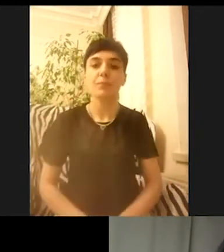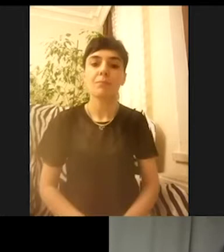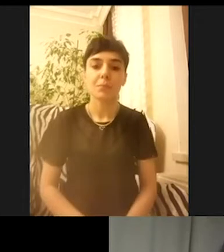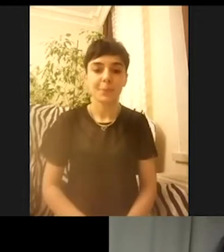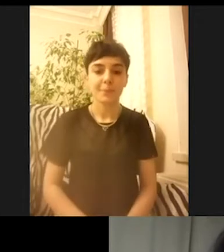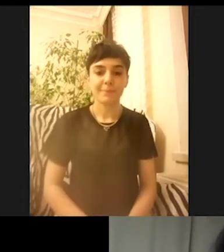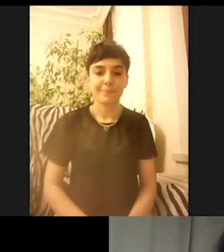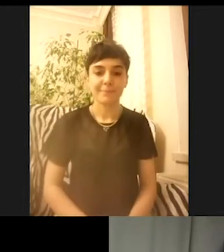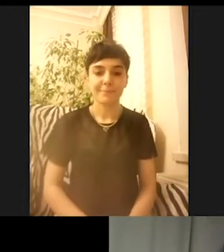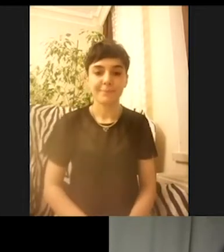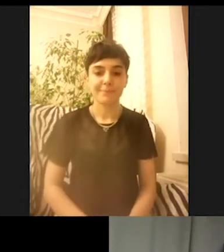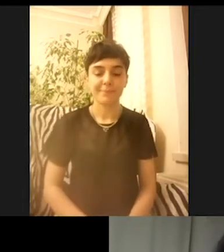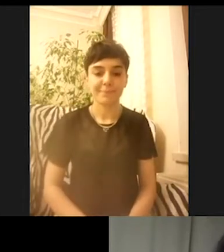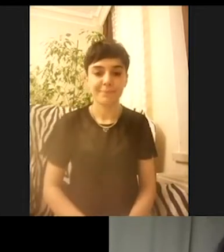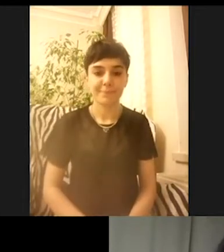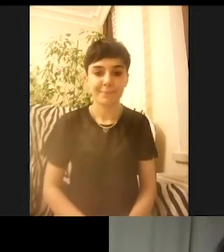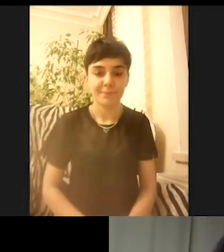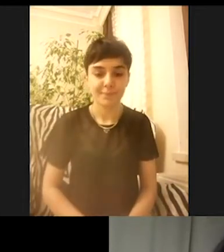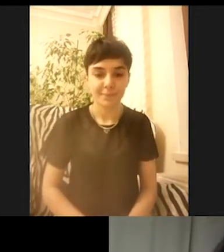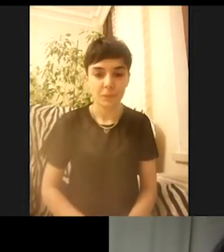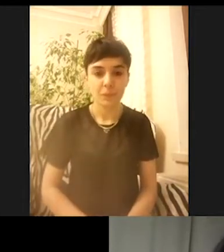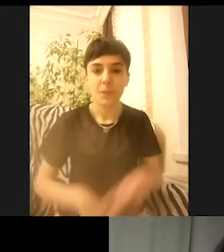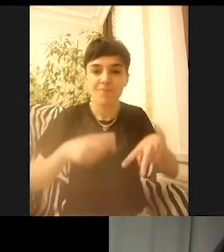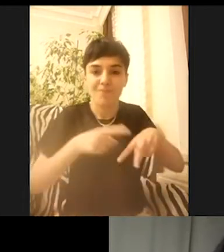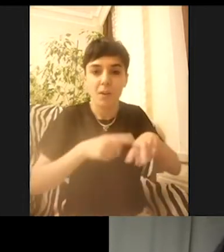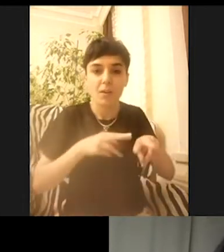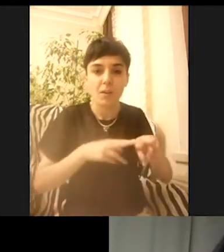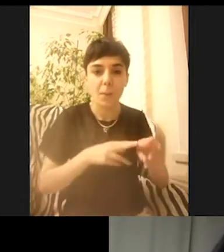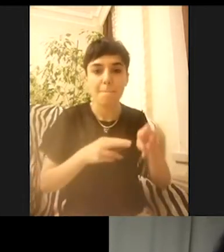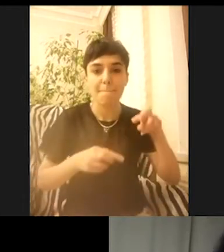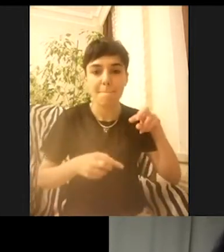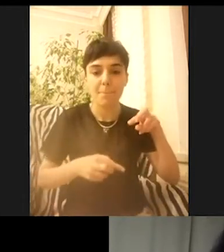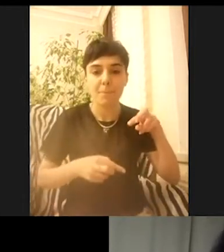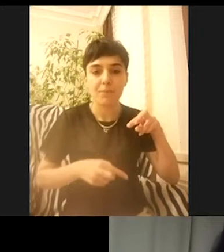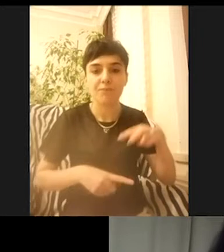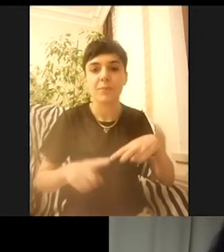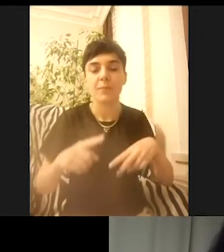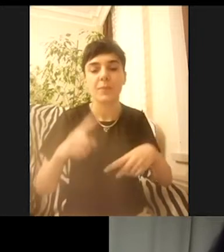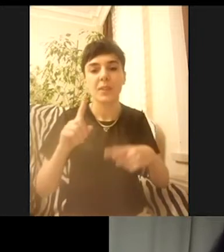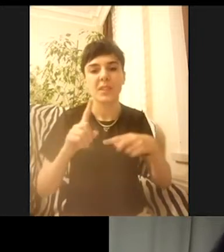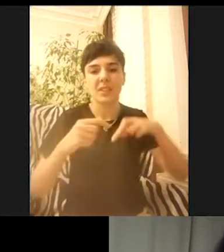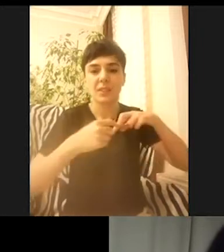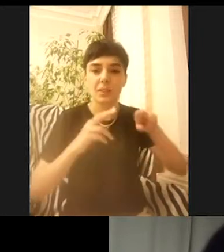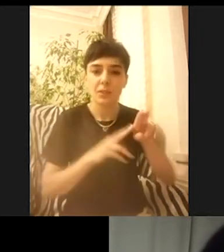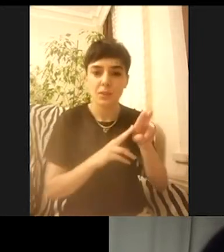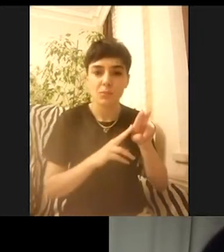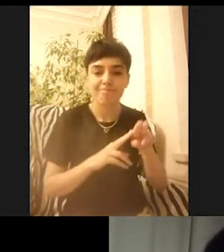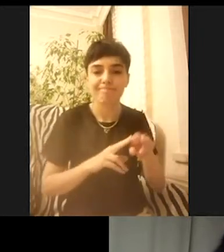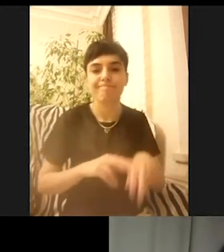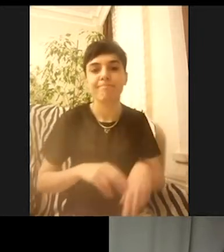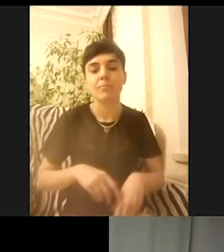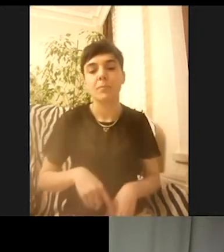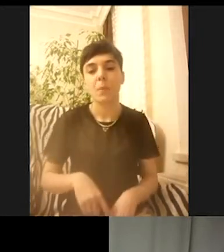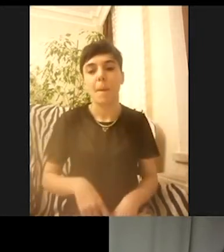racist party, MHP, and the alienation from liberal democratic values, the Gezi resistance, the